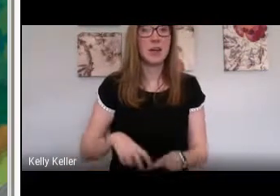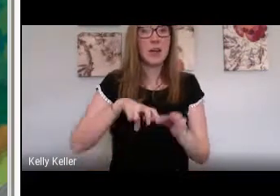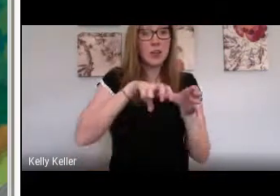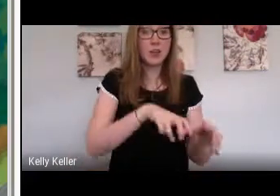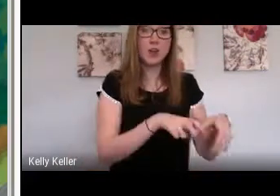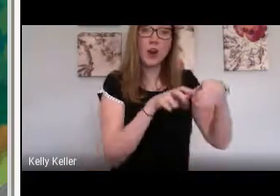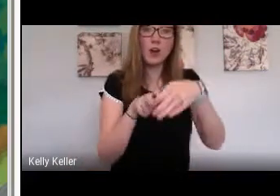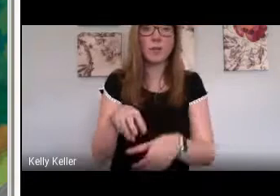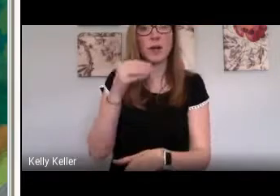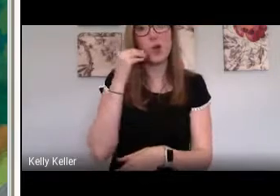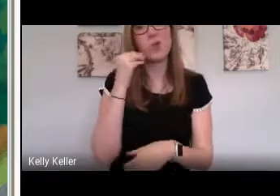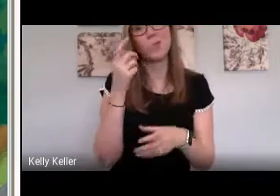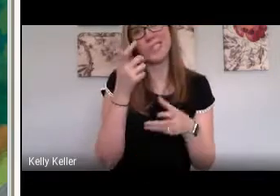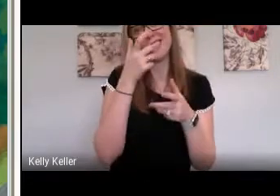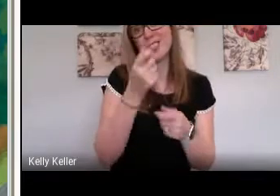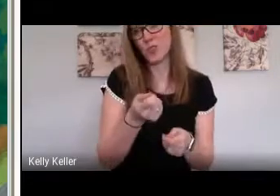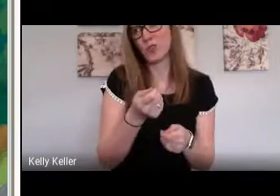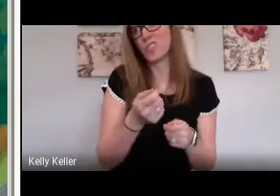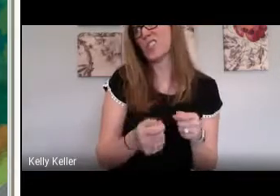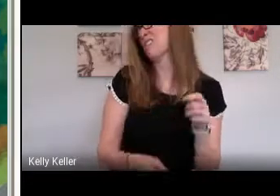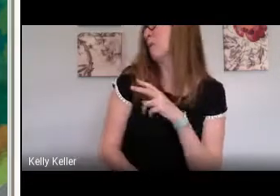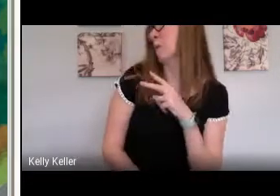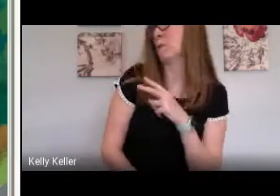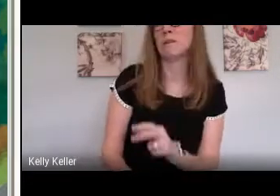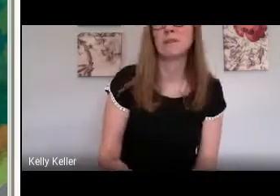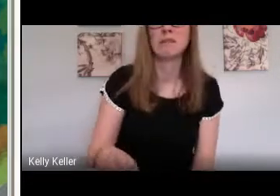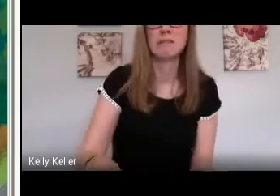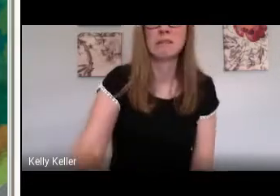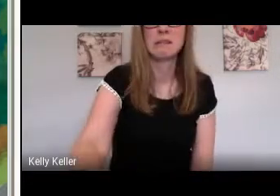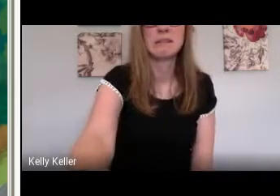the car ride home is interesting